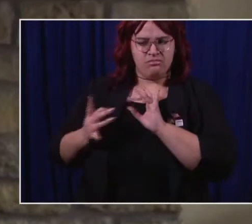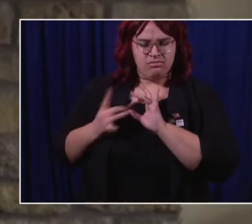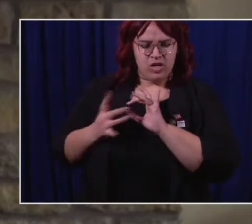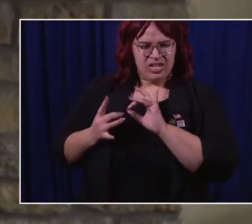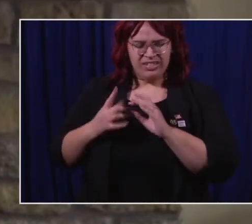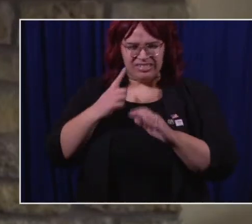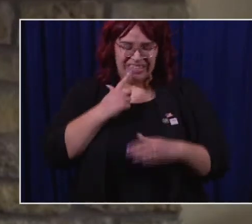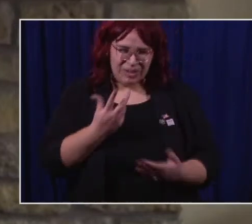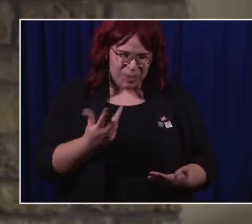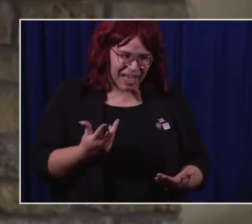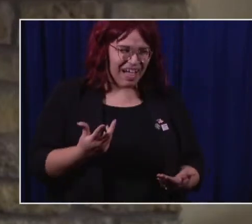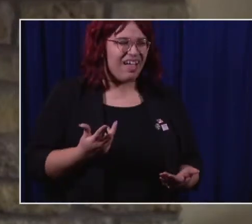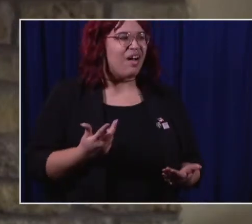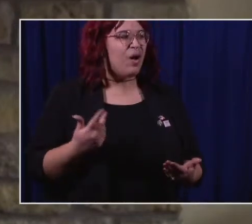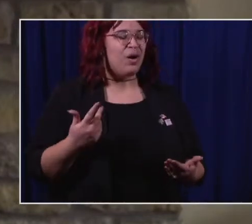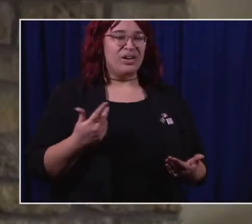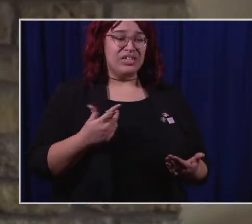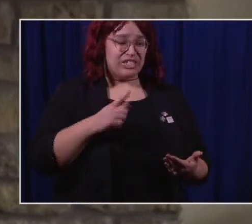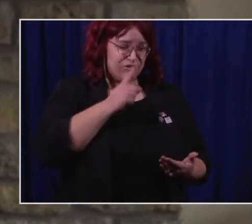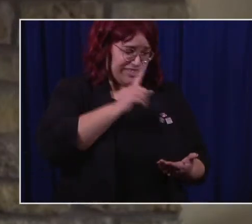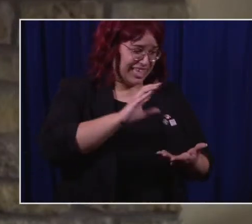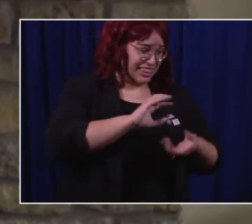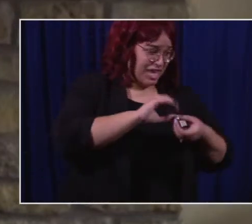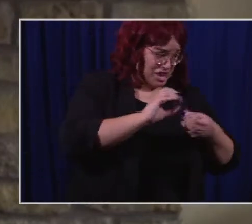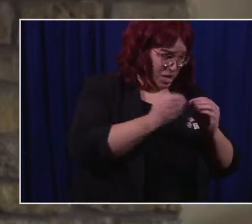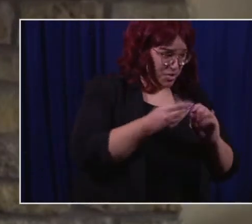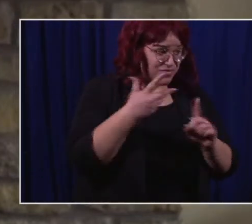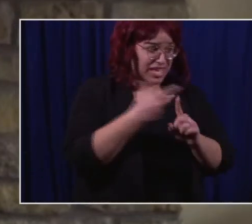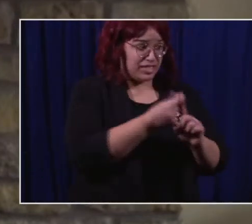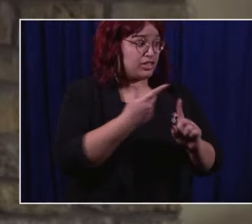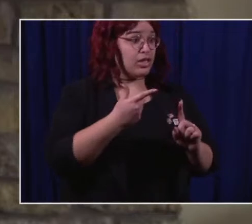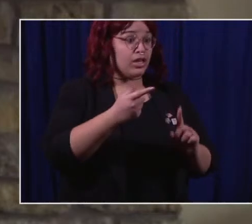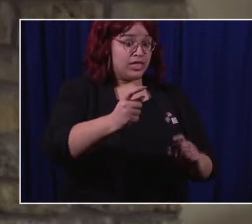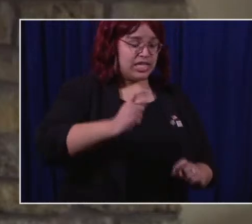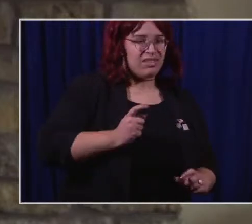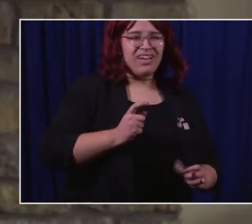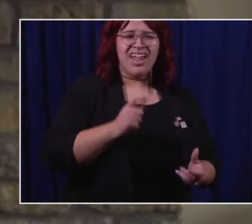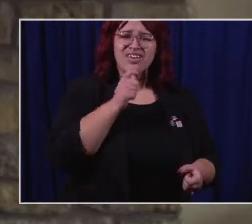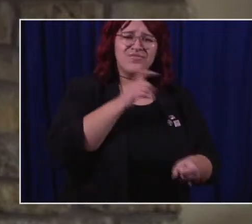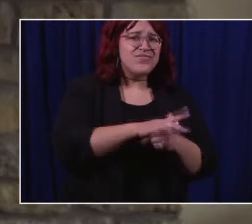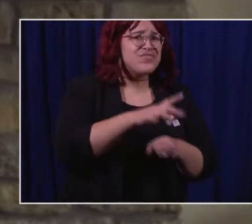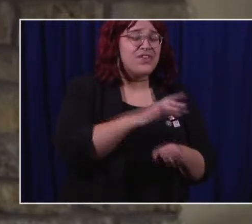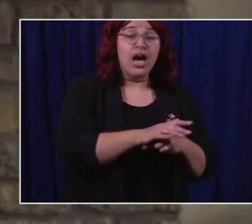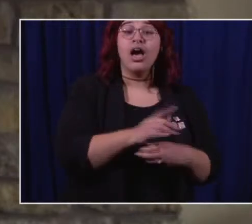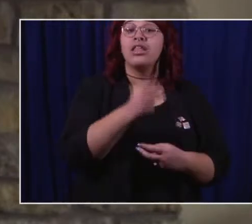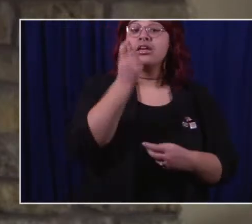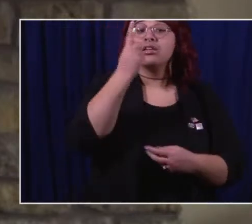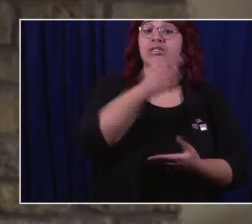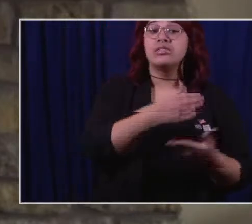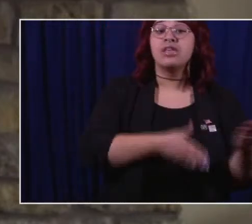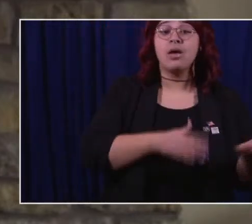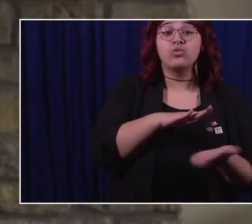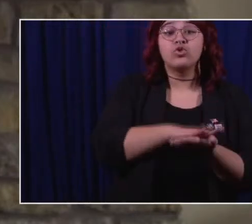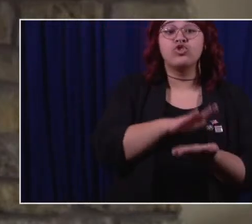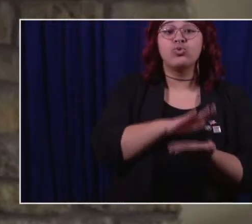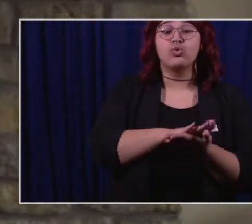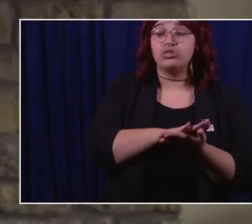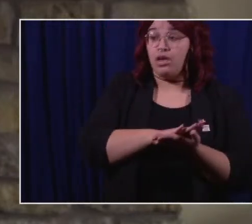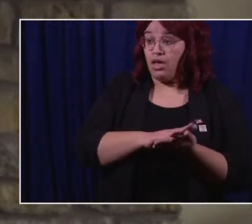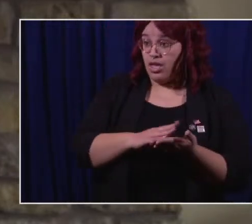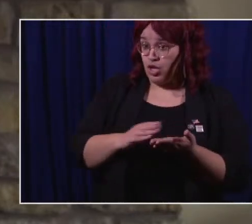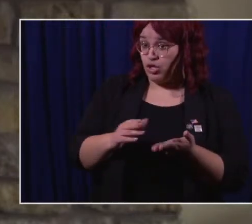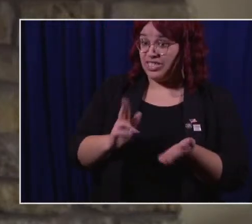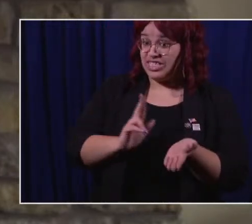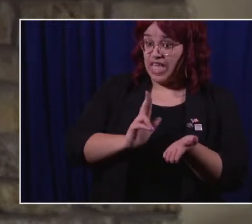are getting. And then other districts that have a sort of a first come, first serve online registration program. Will every teacher